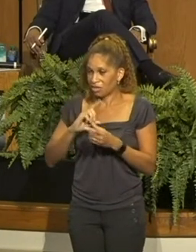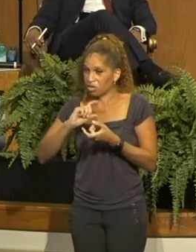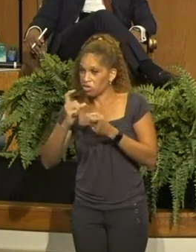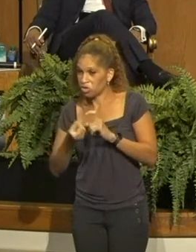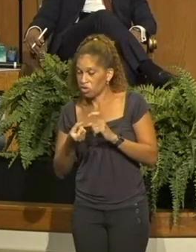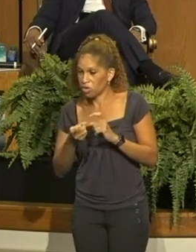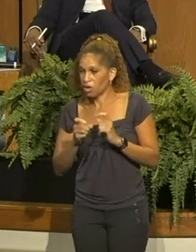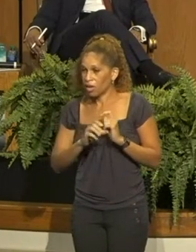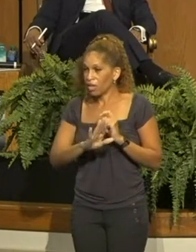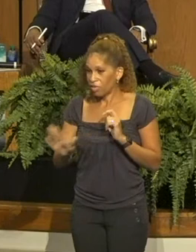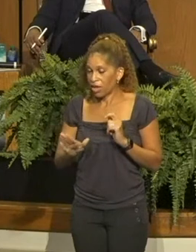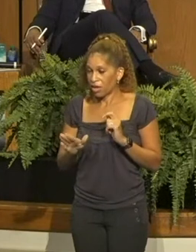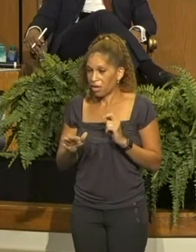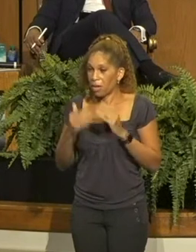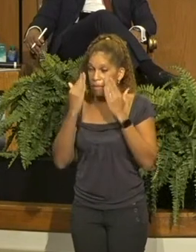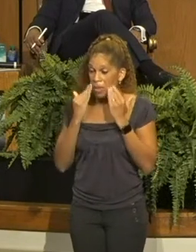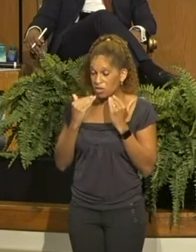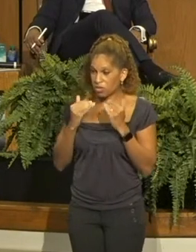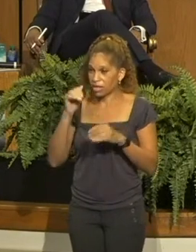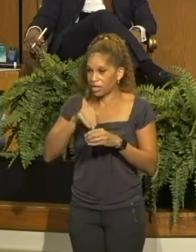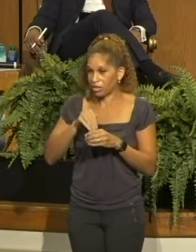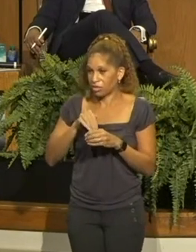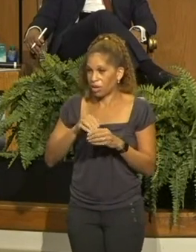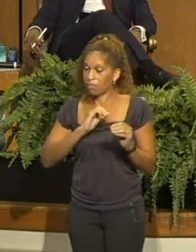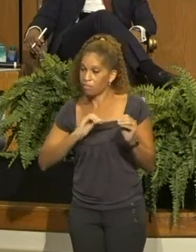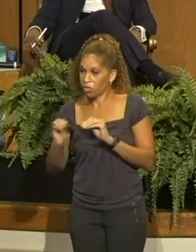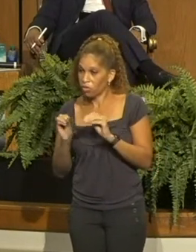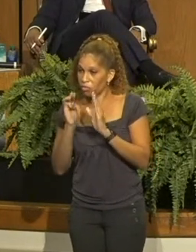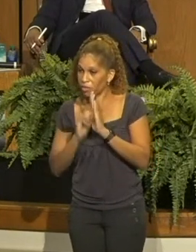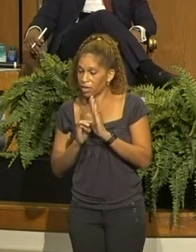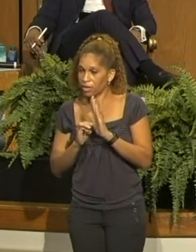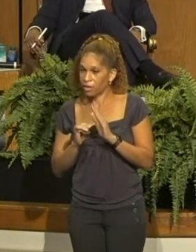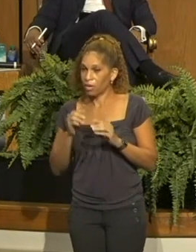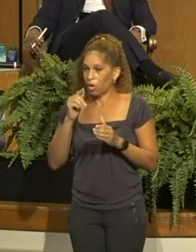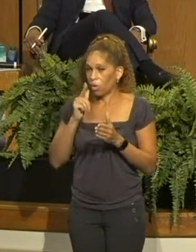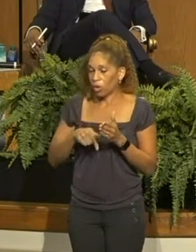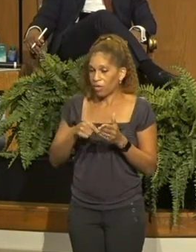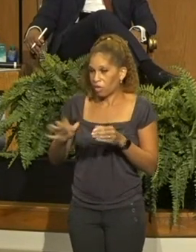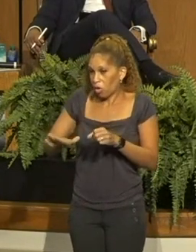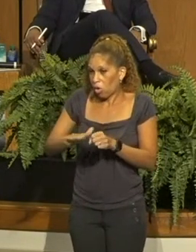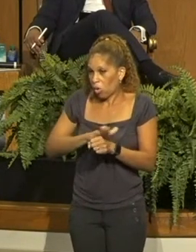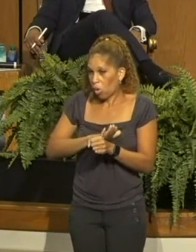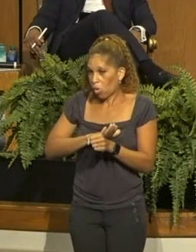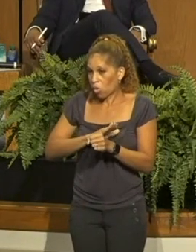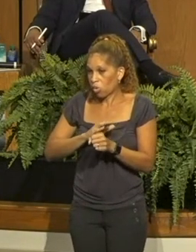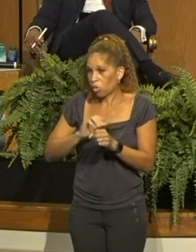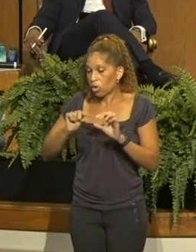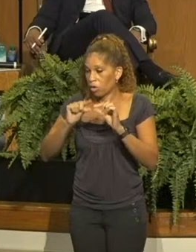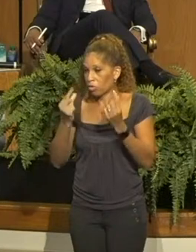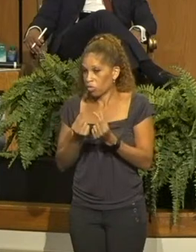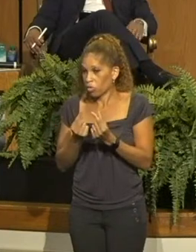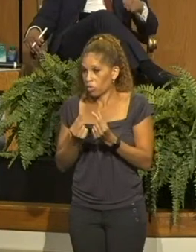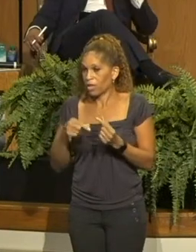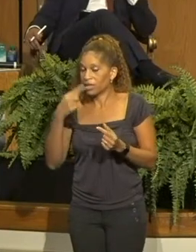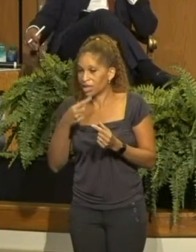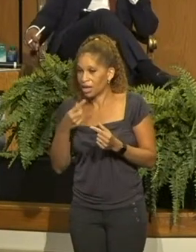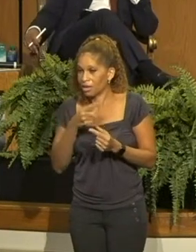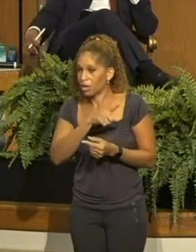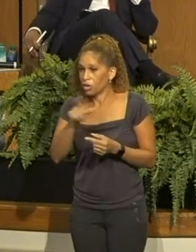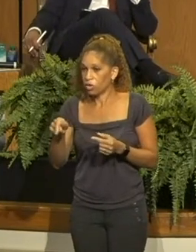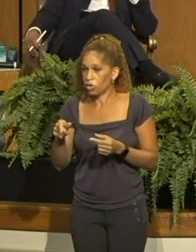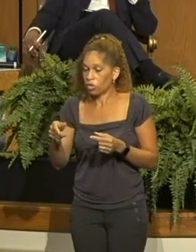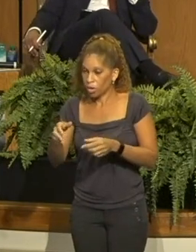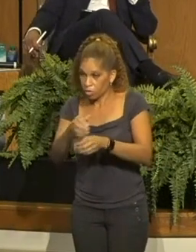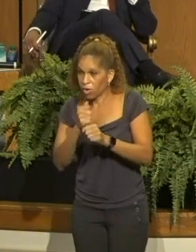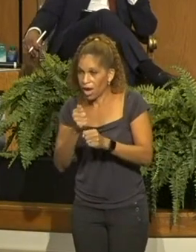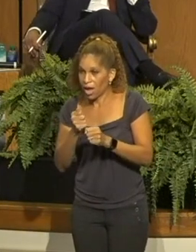their misery into a movement? What if the whole group had decided, you grab my arm